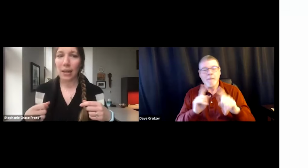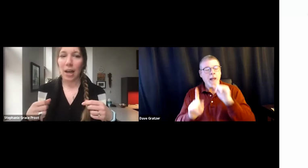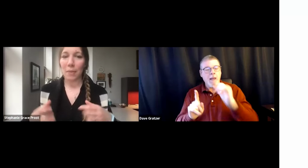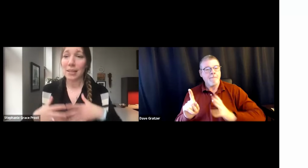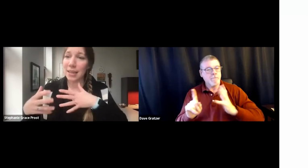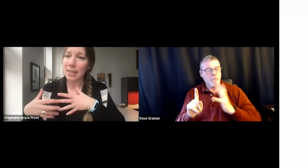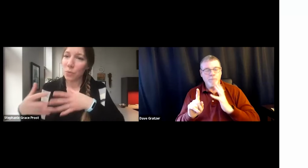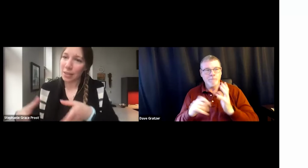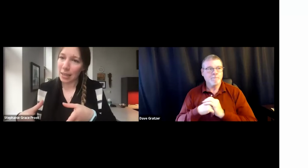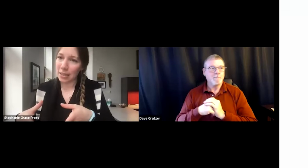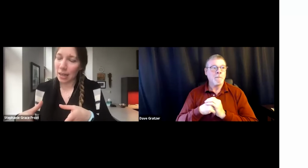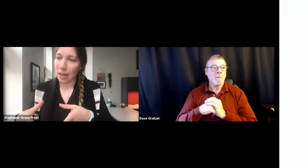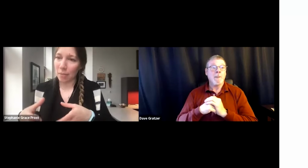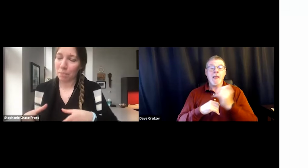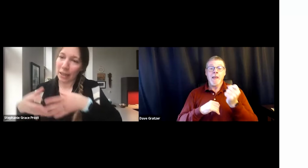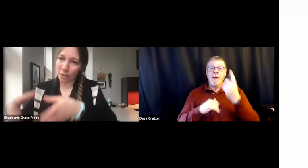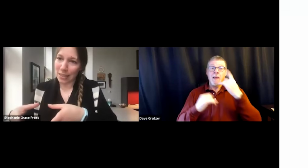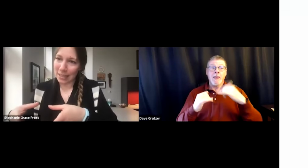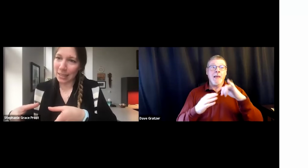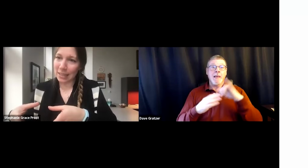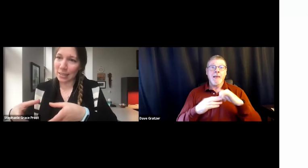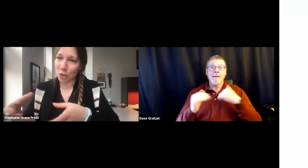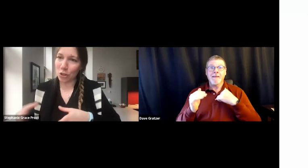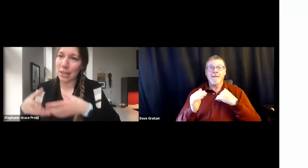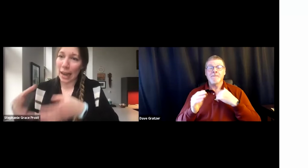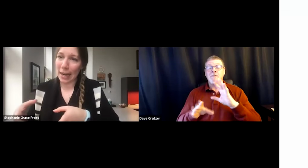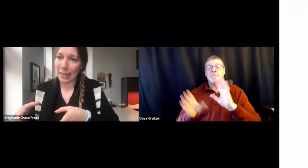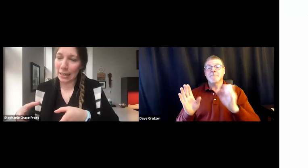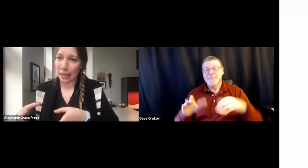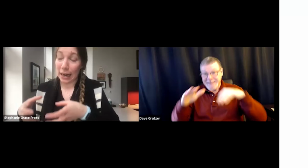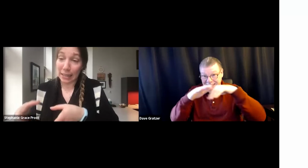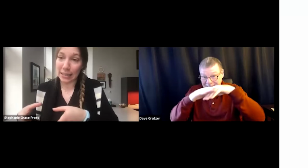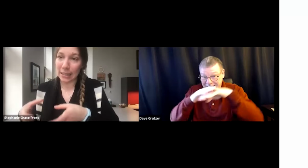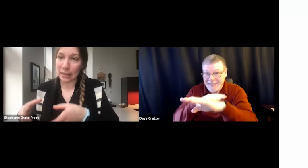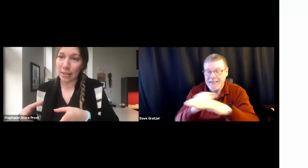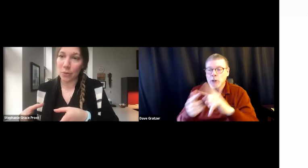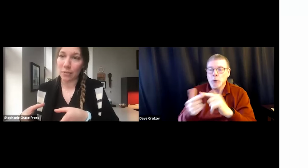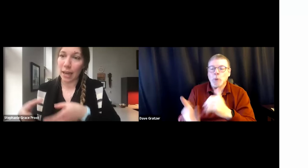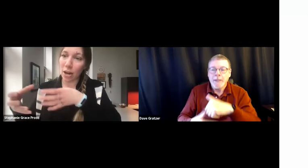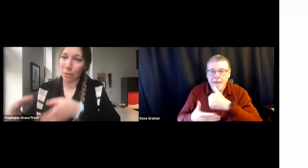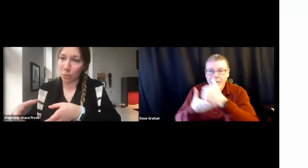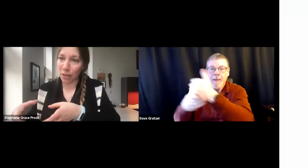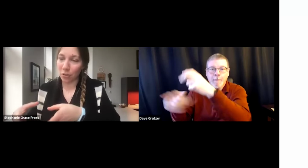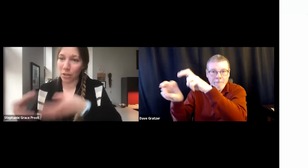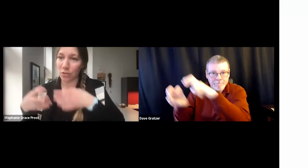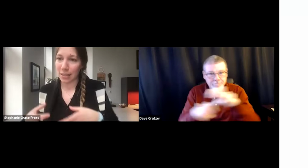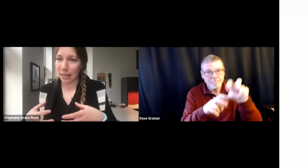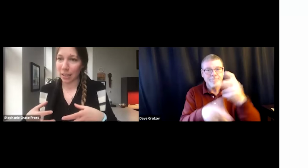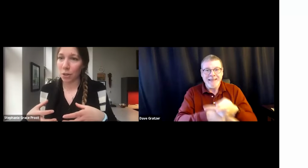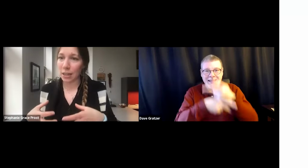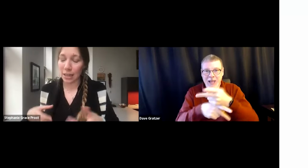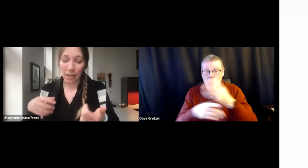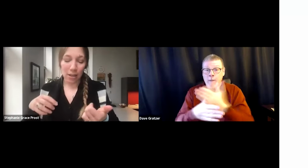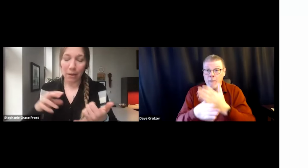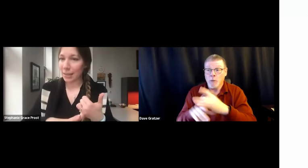setting. In this case, we send planners into the institution to aid in enhancing the continuity of care between the correctional setting